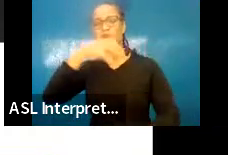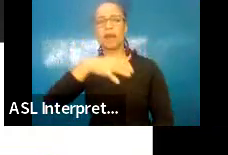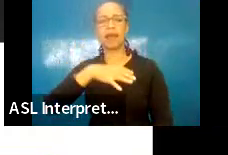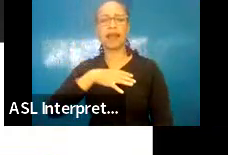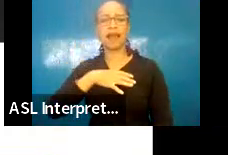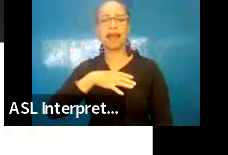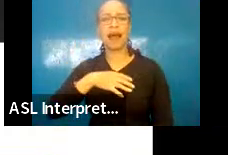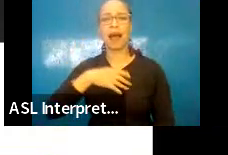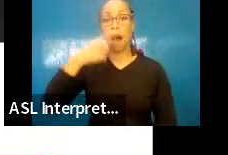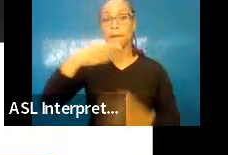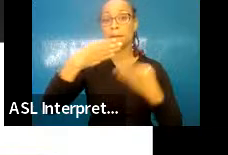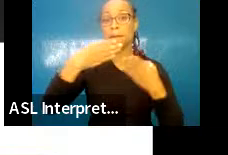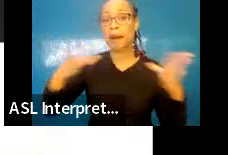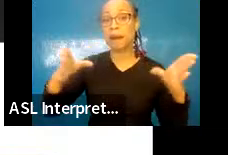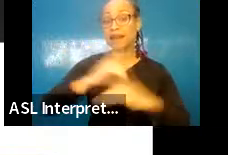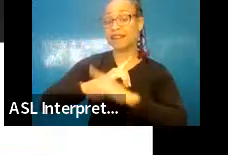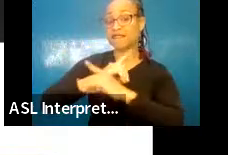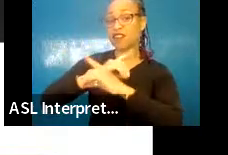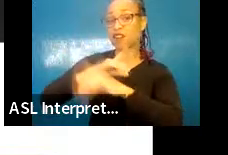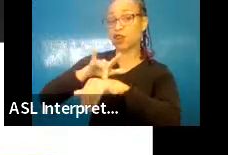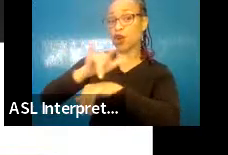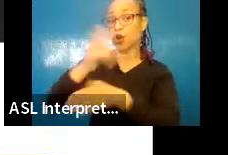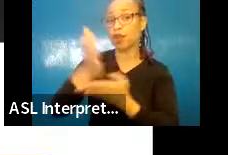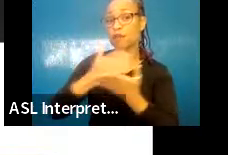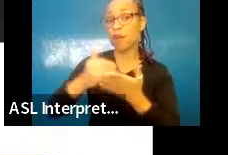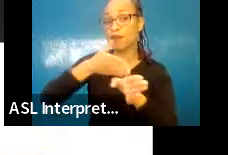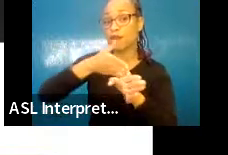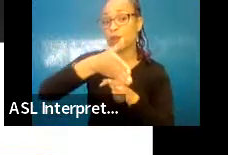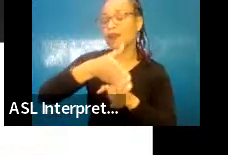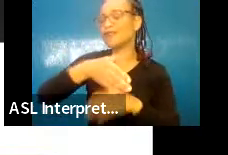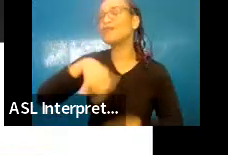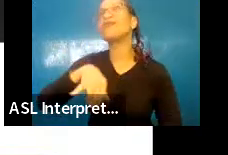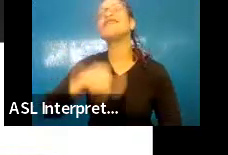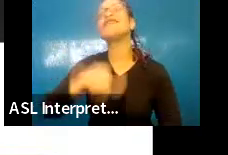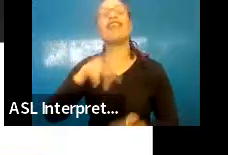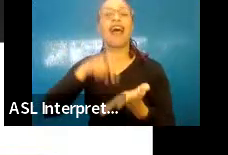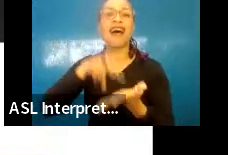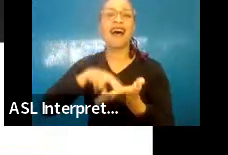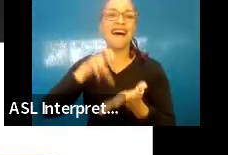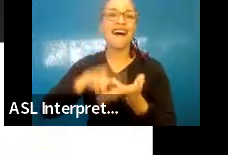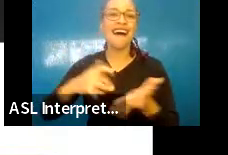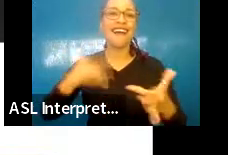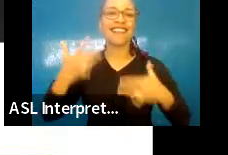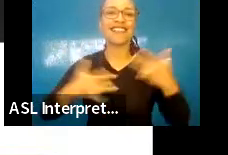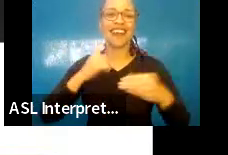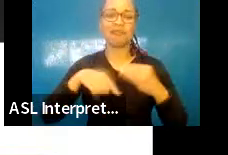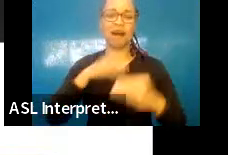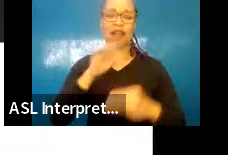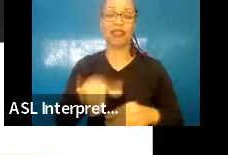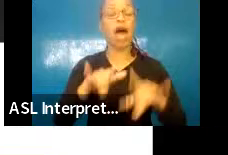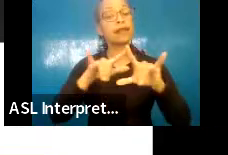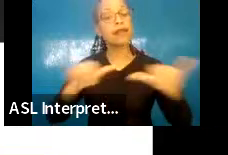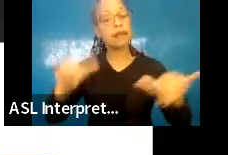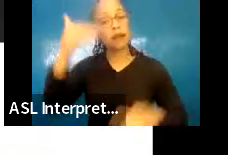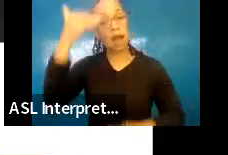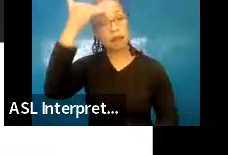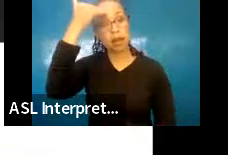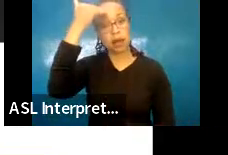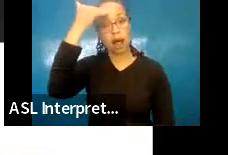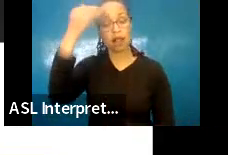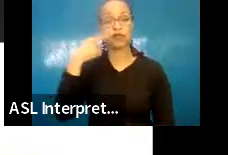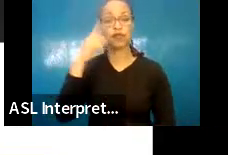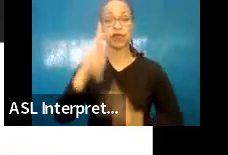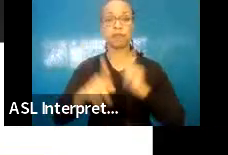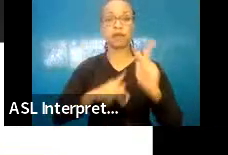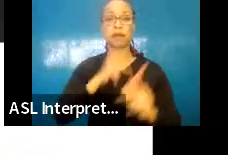defender in the early part of her career. So we are still very happy about that. And at the same time, we want to acknowledge all those folks who